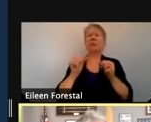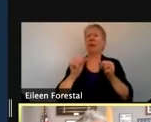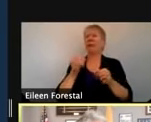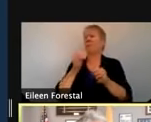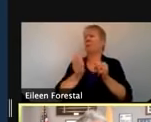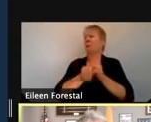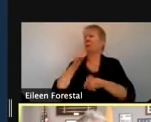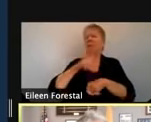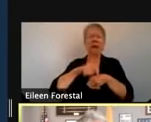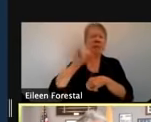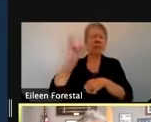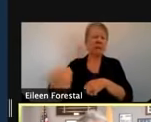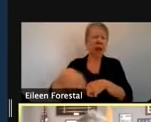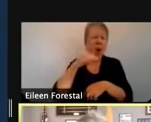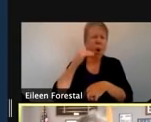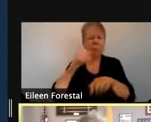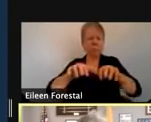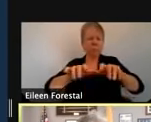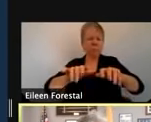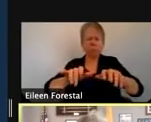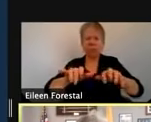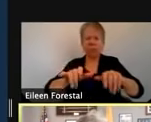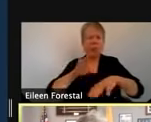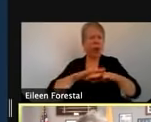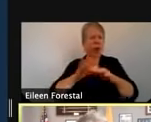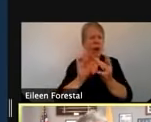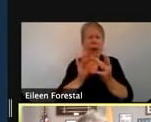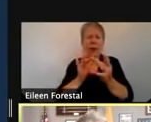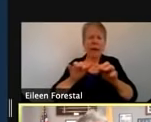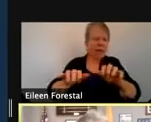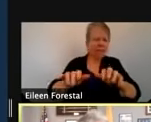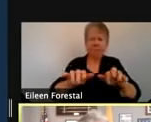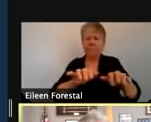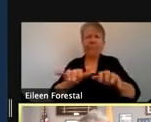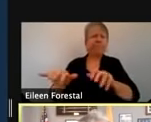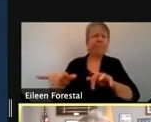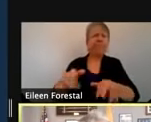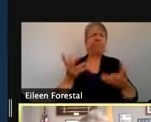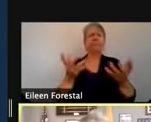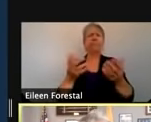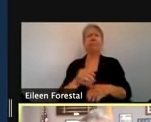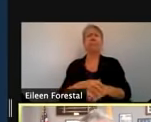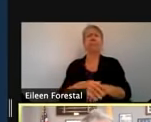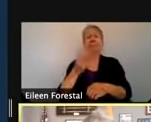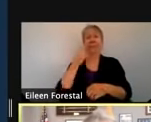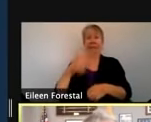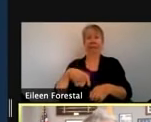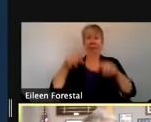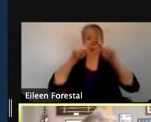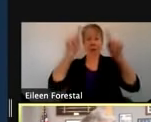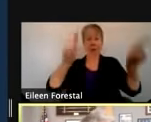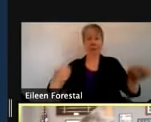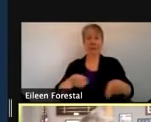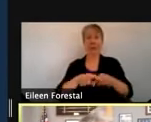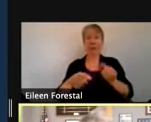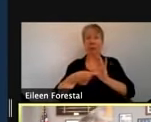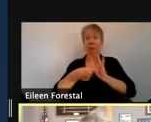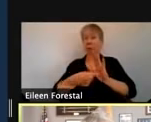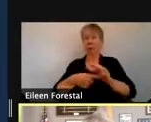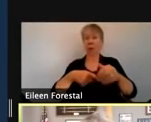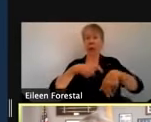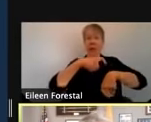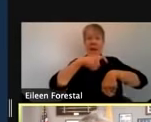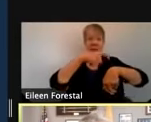you're looking at is the time of arrival, the first arrival at the licensing center of the last customer to get a